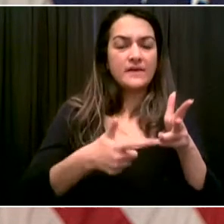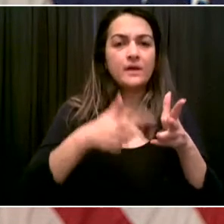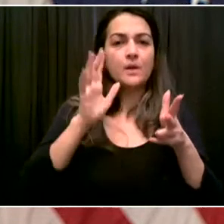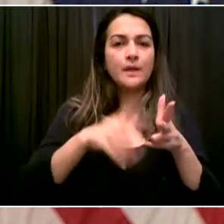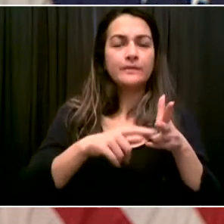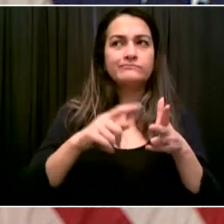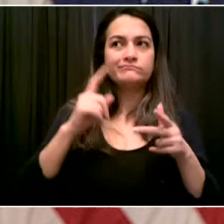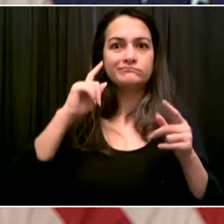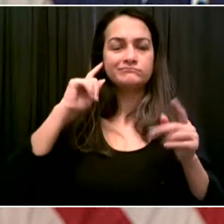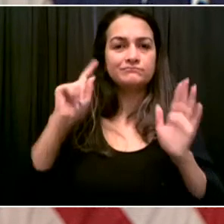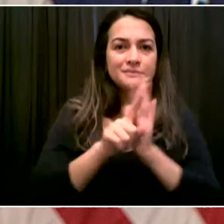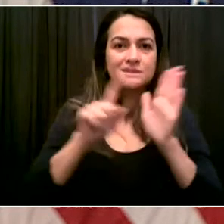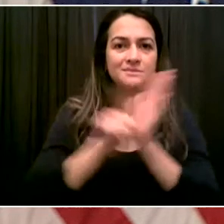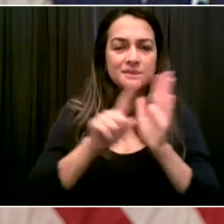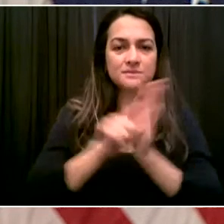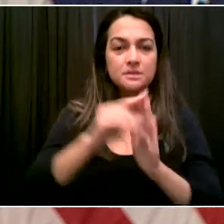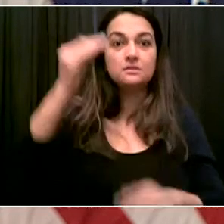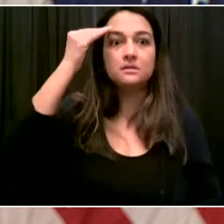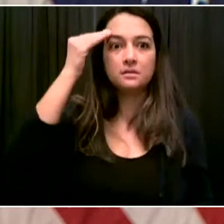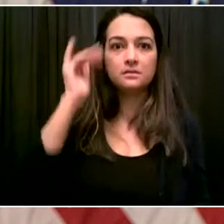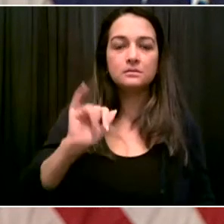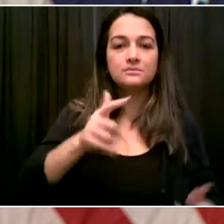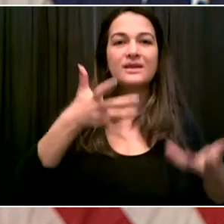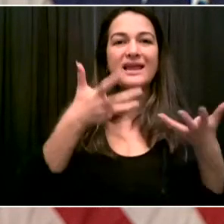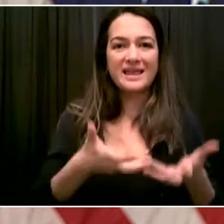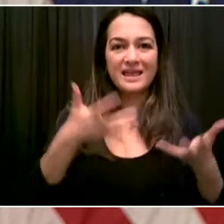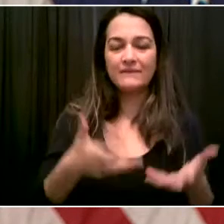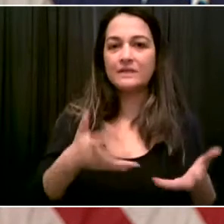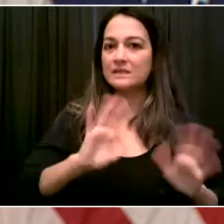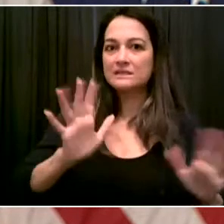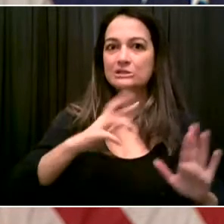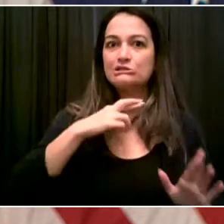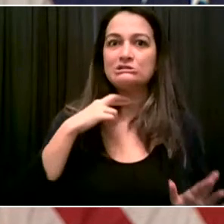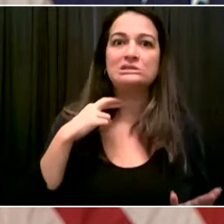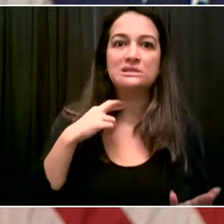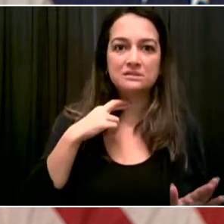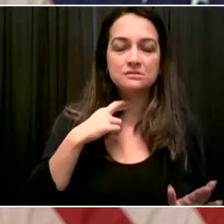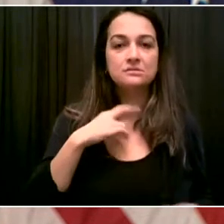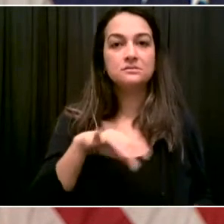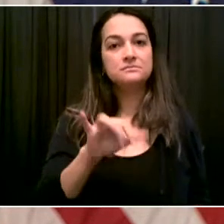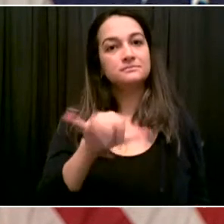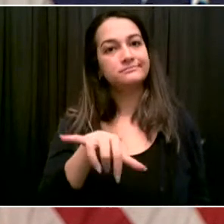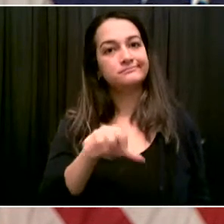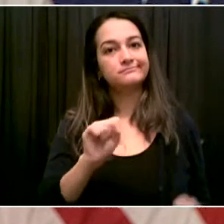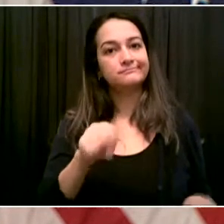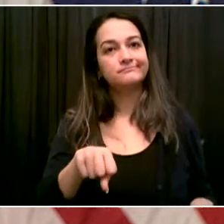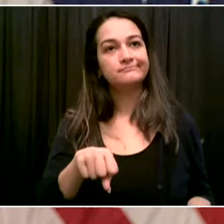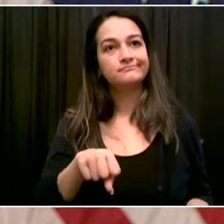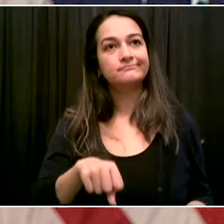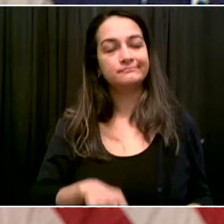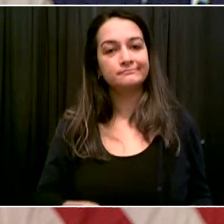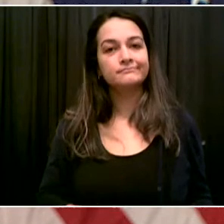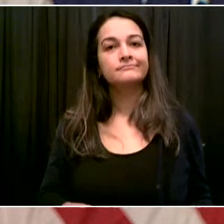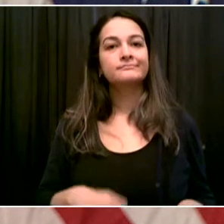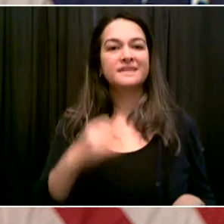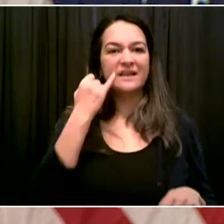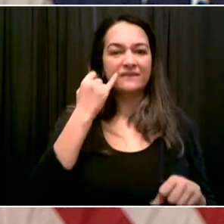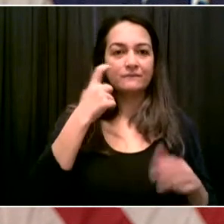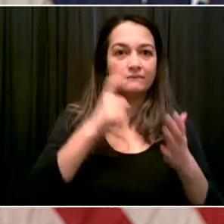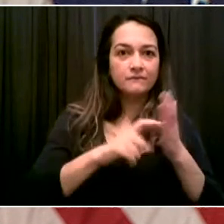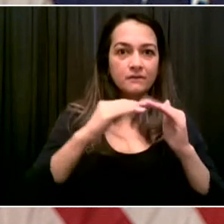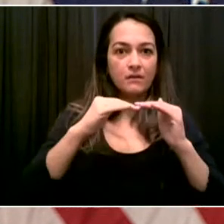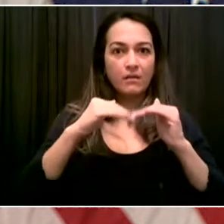including, if necessary, closing down portions of the road. So we are taking serious steps to address the known